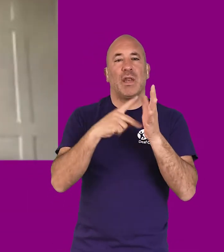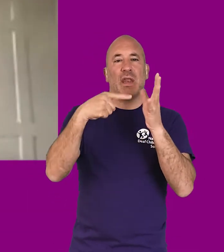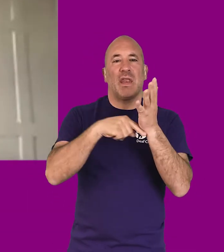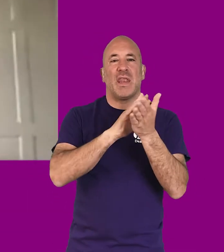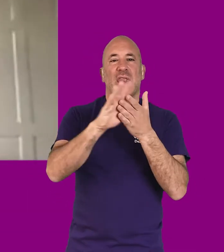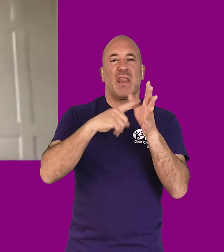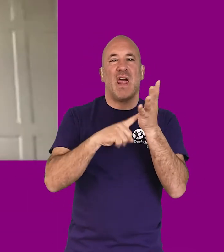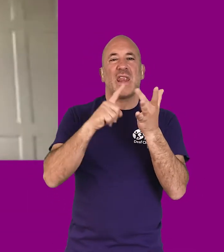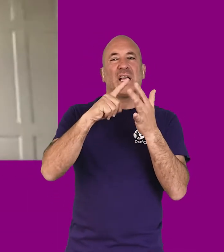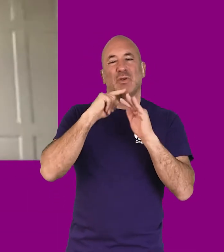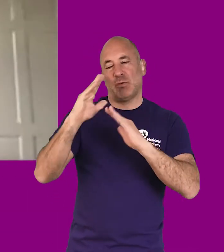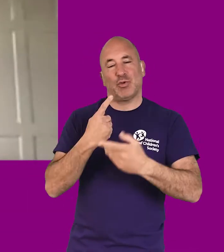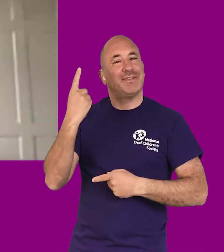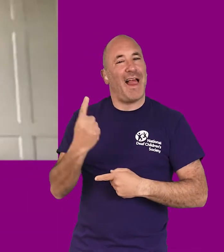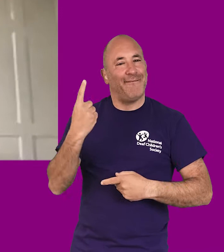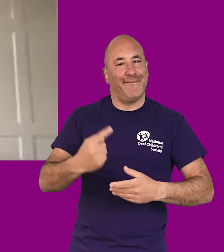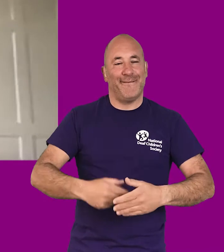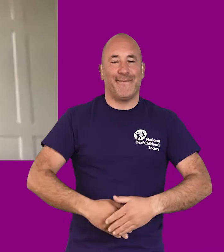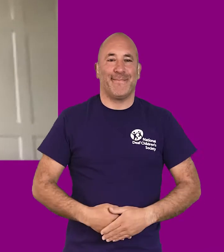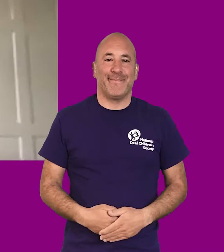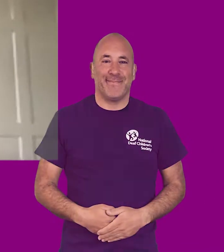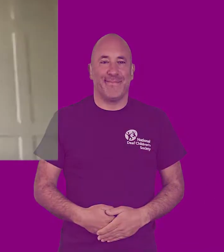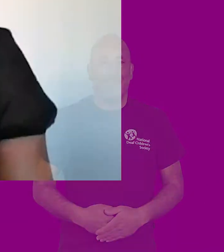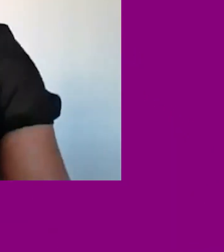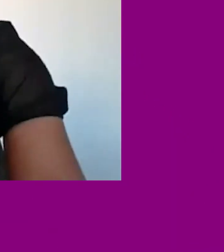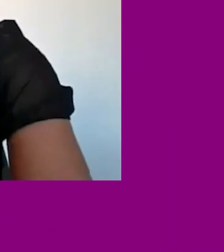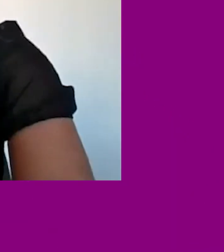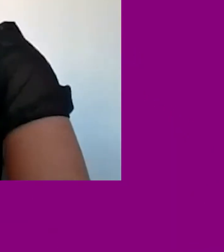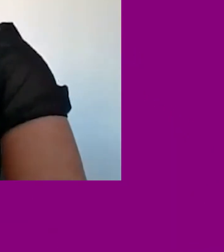I'll pass over to Natalie now to introduce herself.